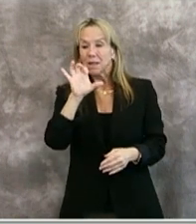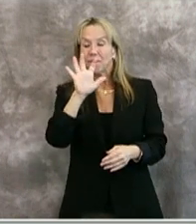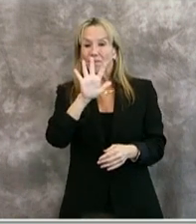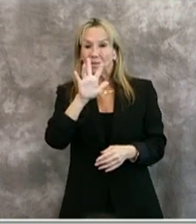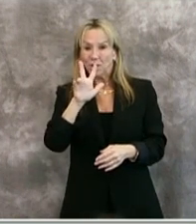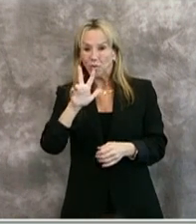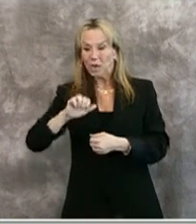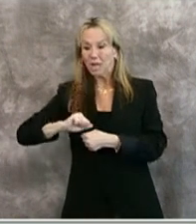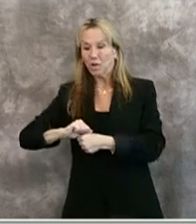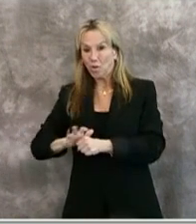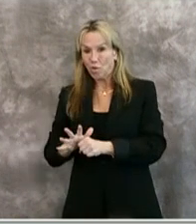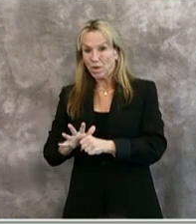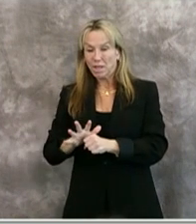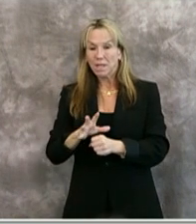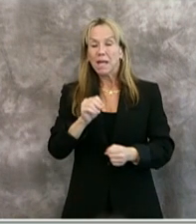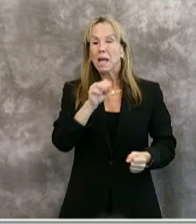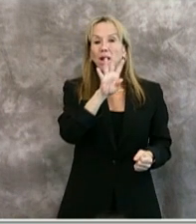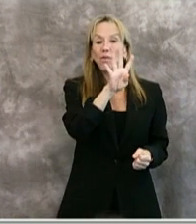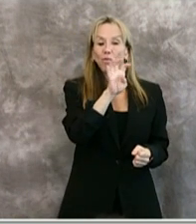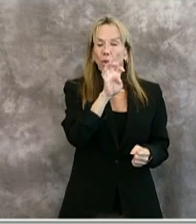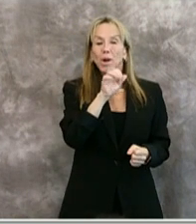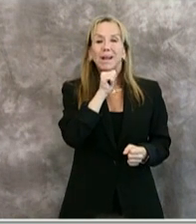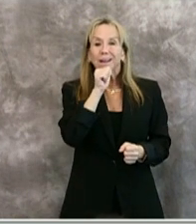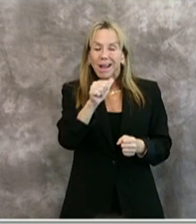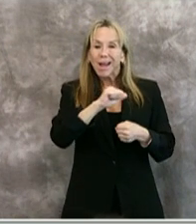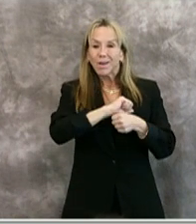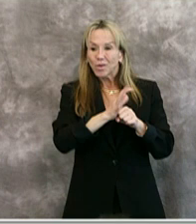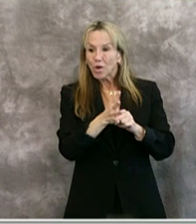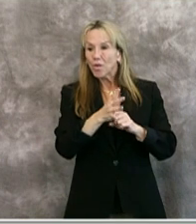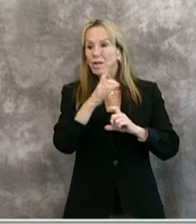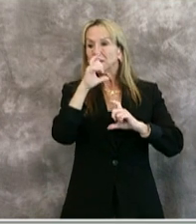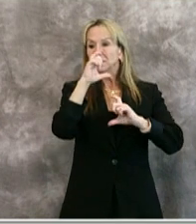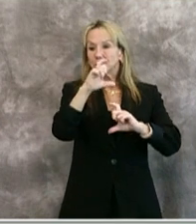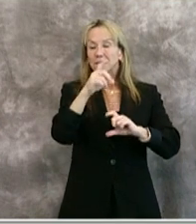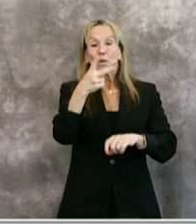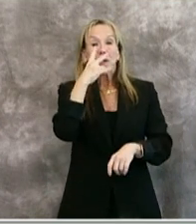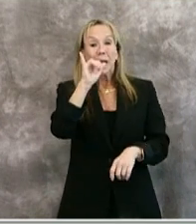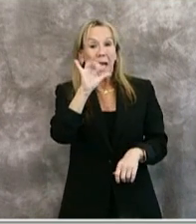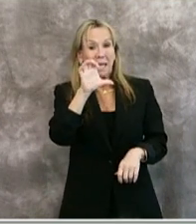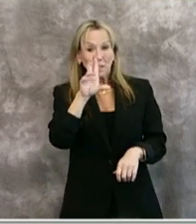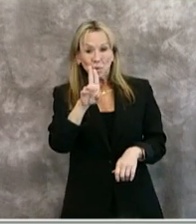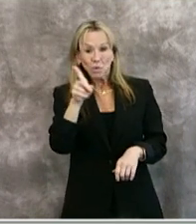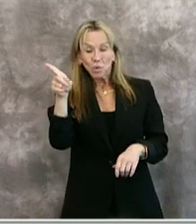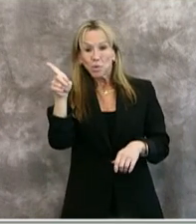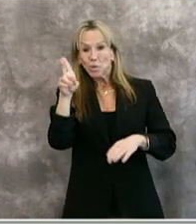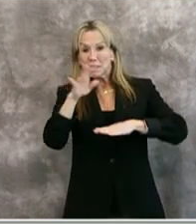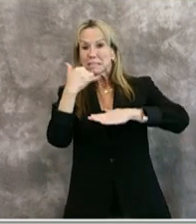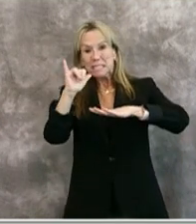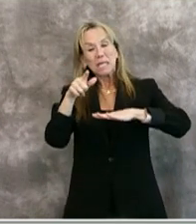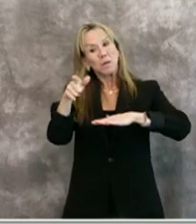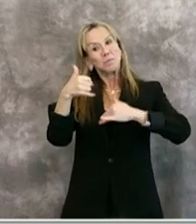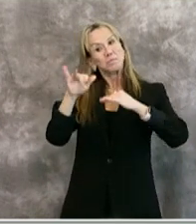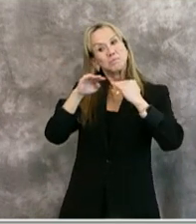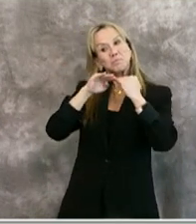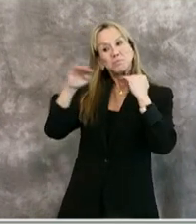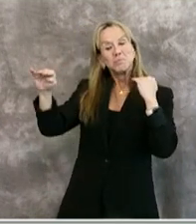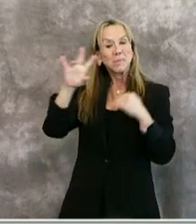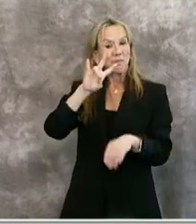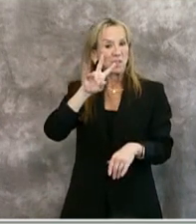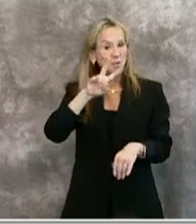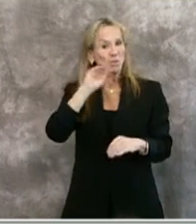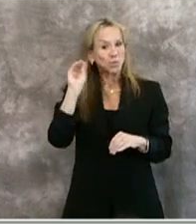3,953 with the COVID in orange, non-COVID above that in blue. And then our ICU current utilization holding steady at